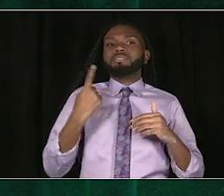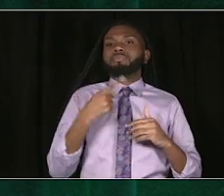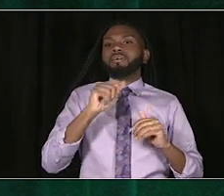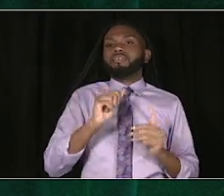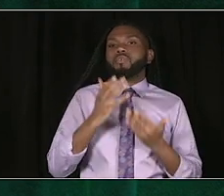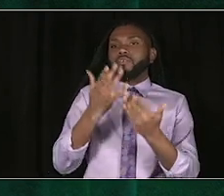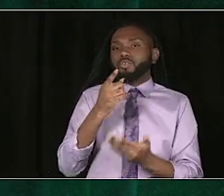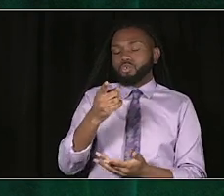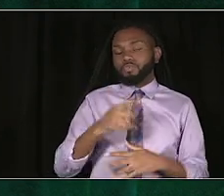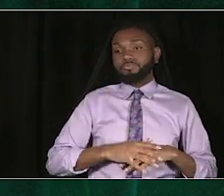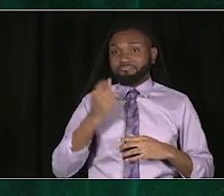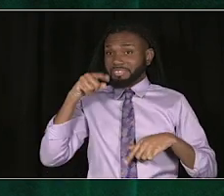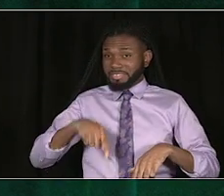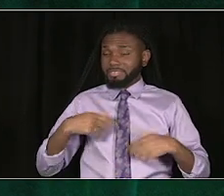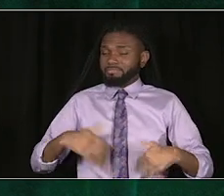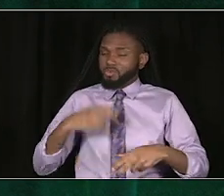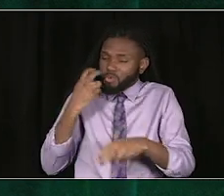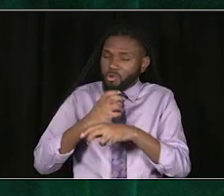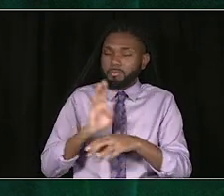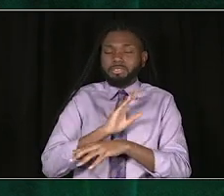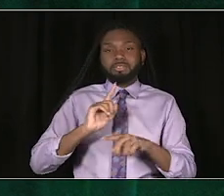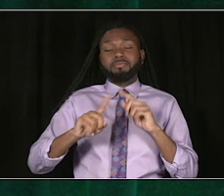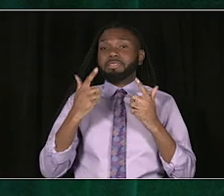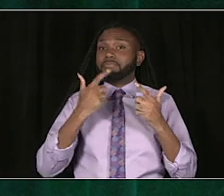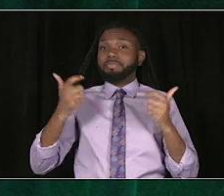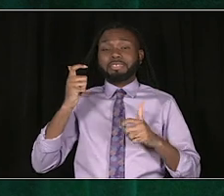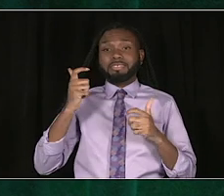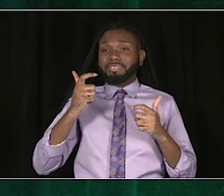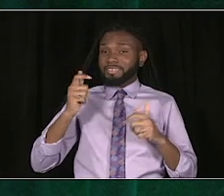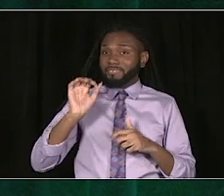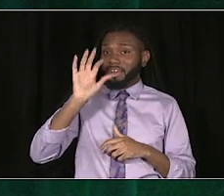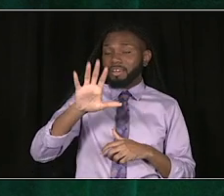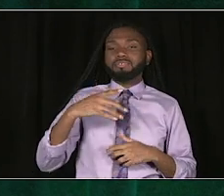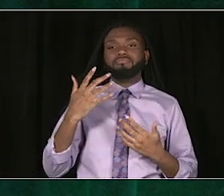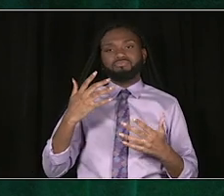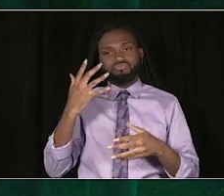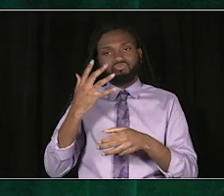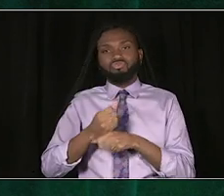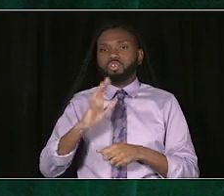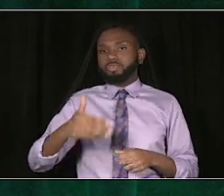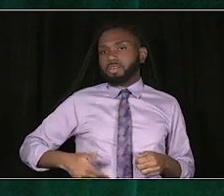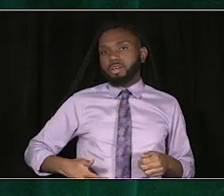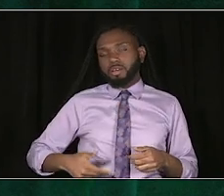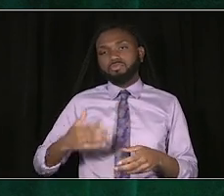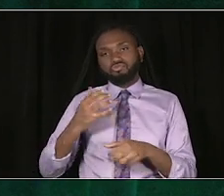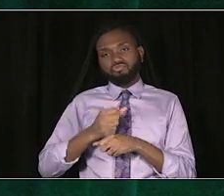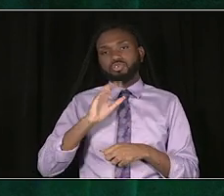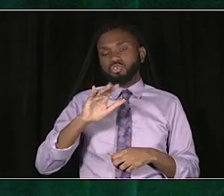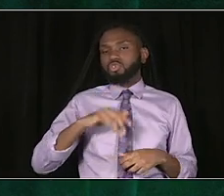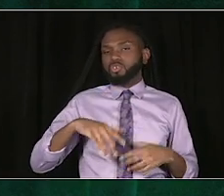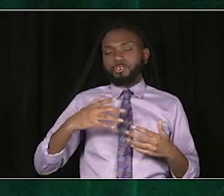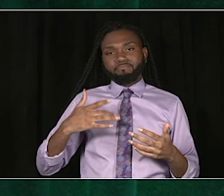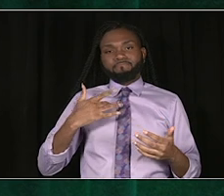And it's a hard business, but my biggest piece of advice is trusting your gut, trusting your instincts, and knowing that